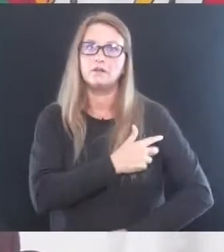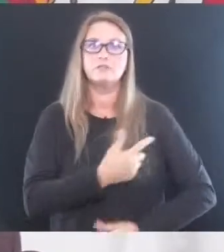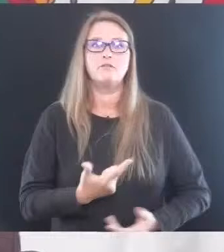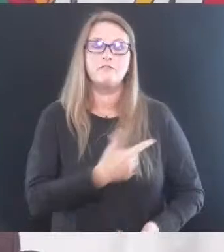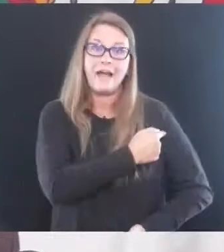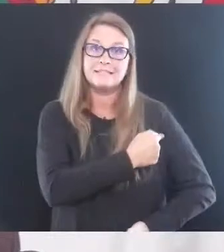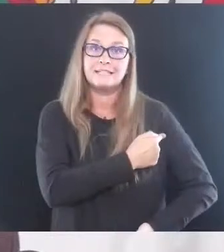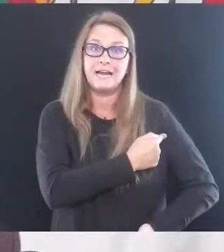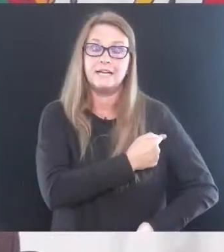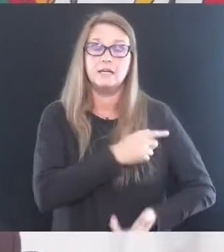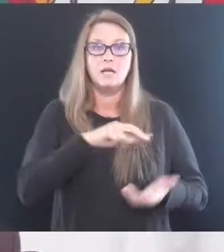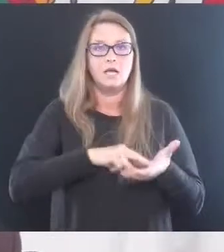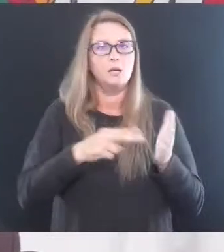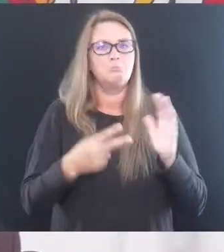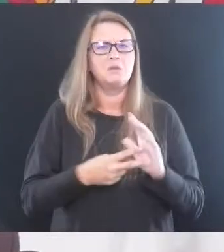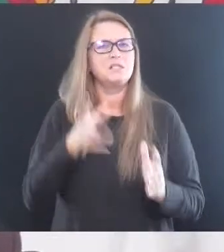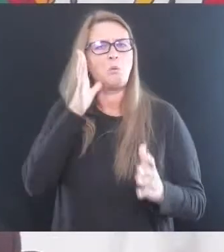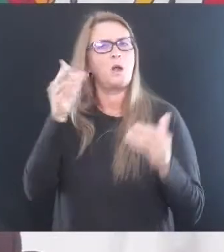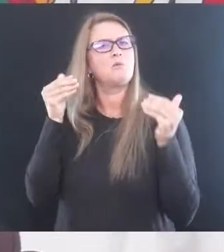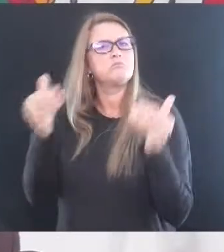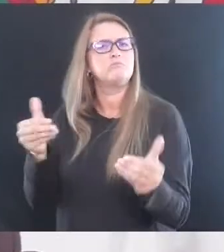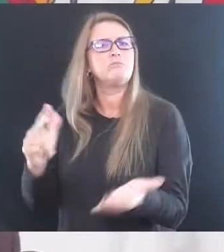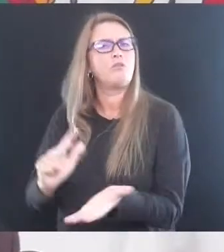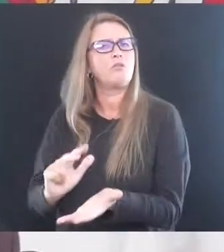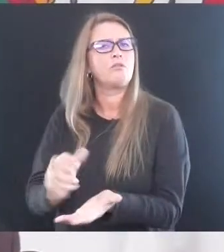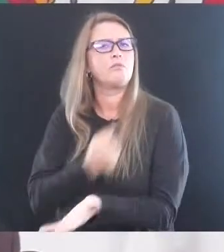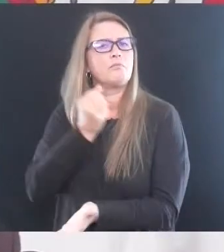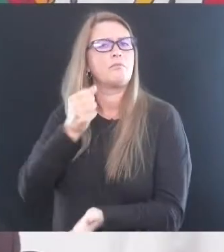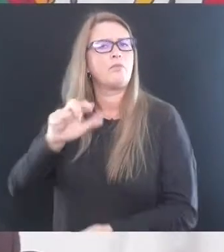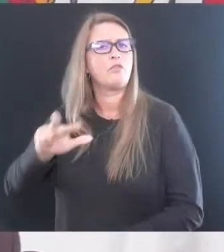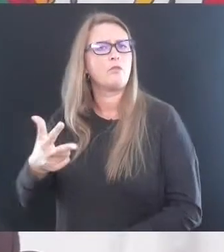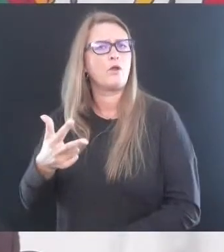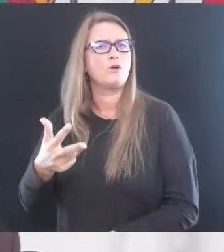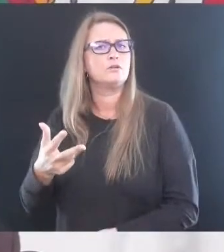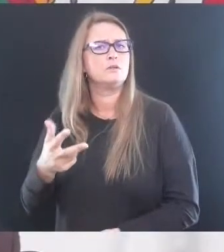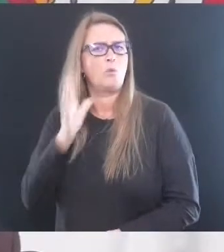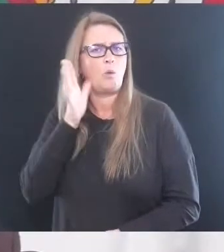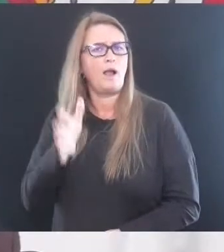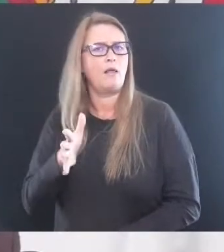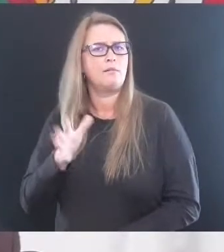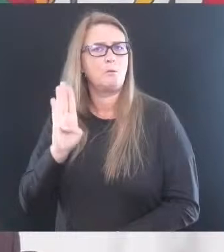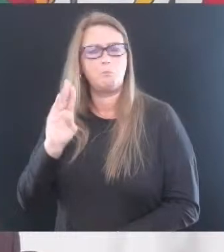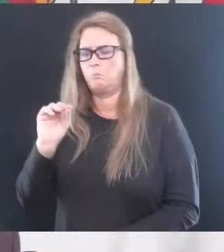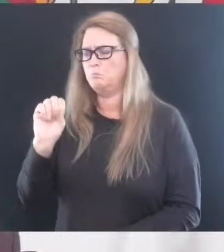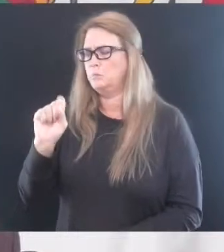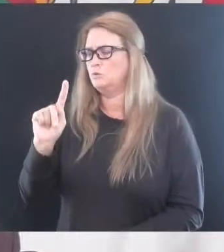absolutely making that decision, I think those people will really come. You know, but the